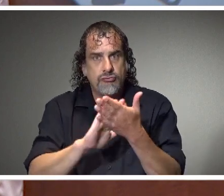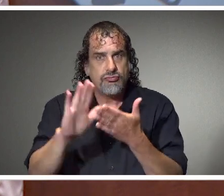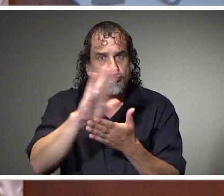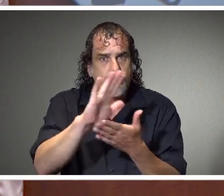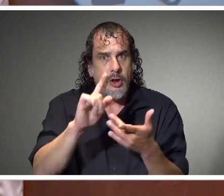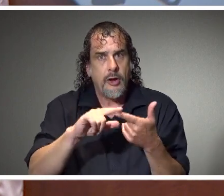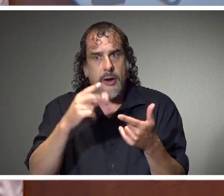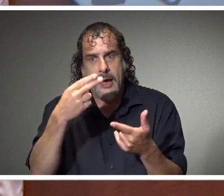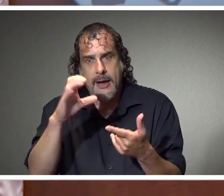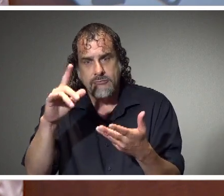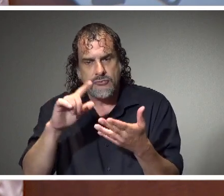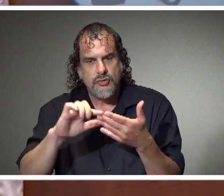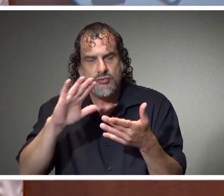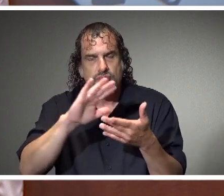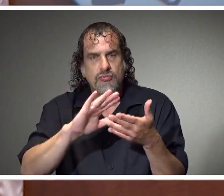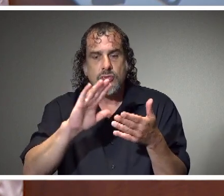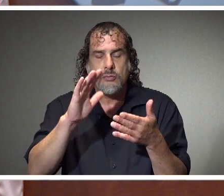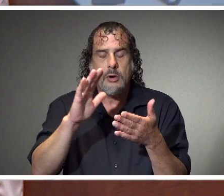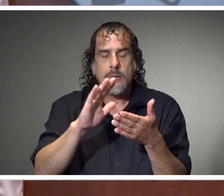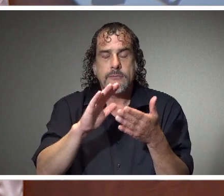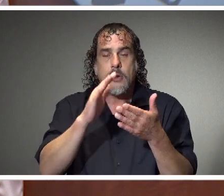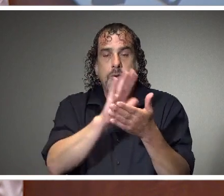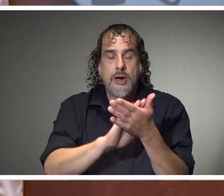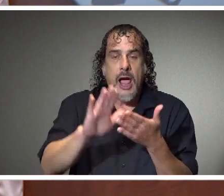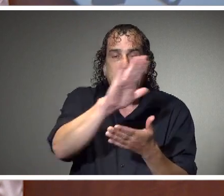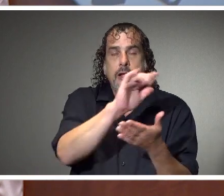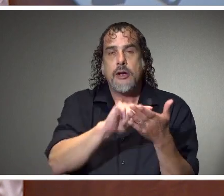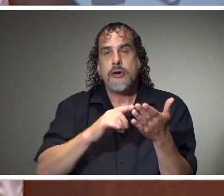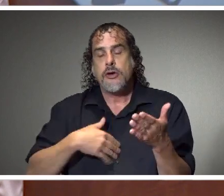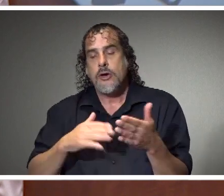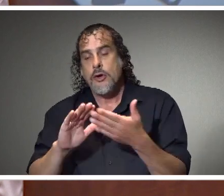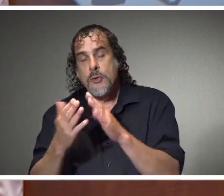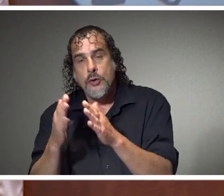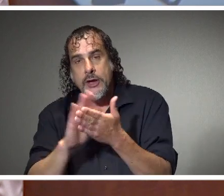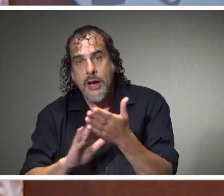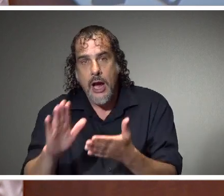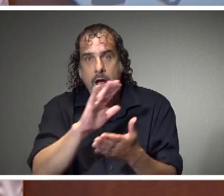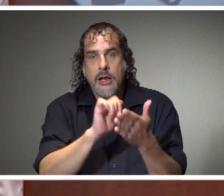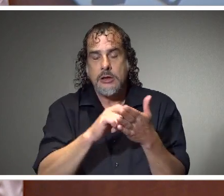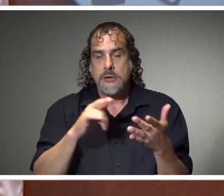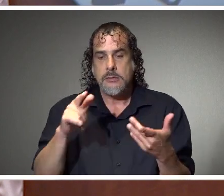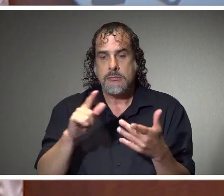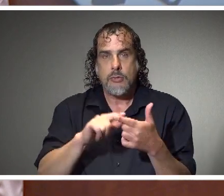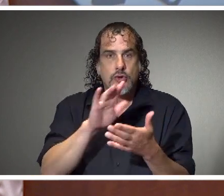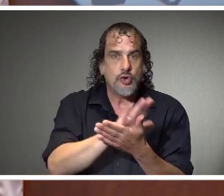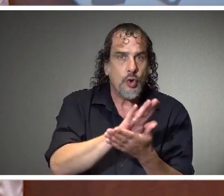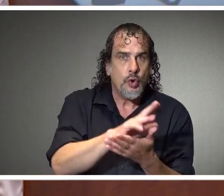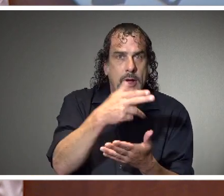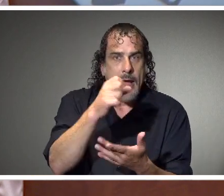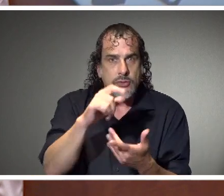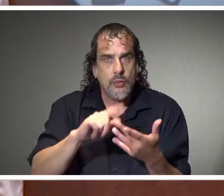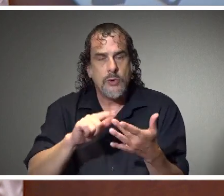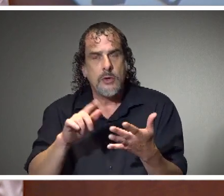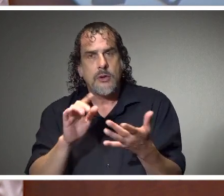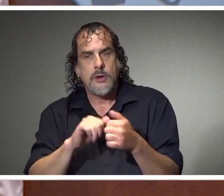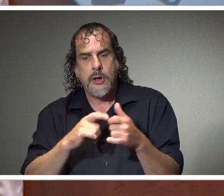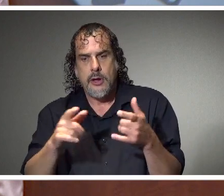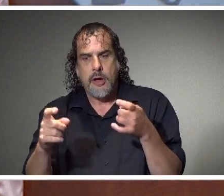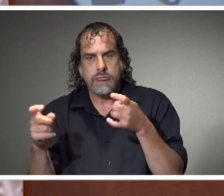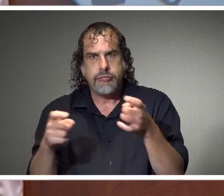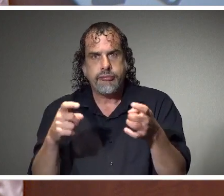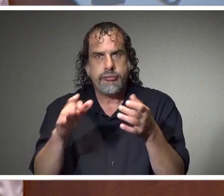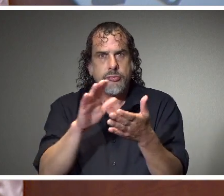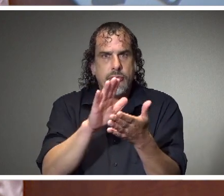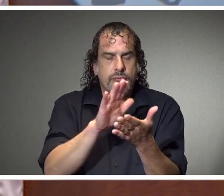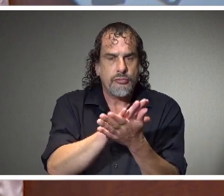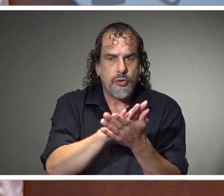public agencies that are involved. It includes the schools and colleges across the state, who manage the many students that go